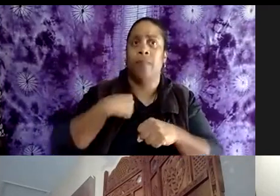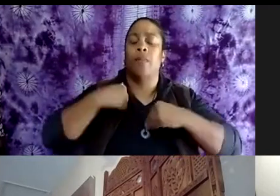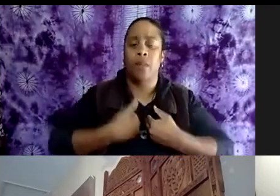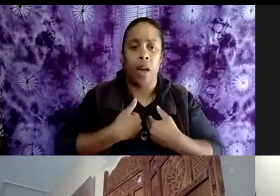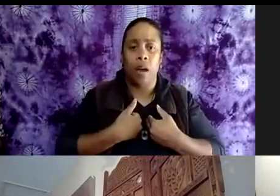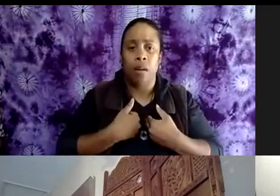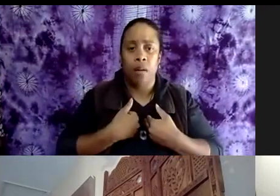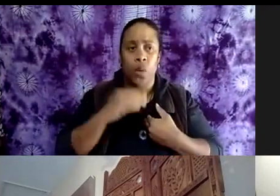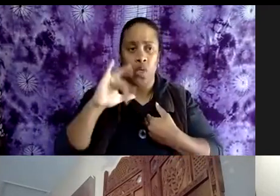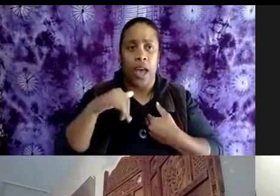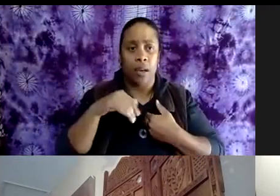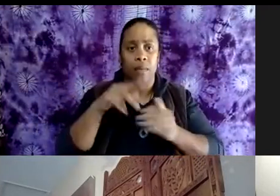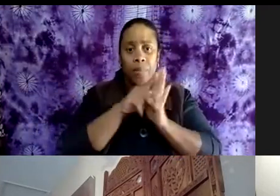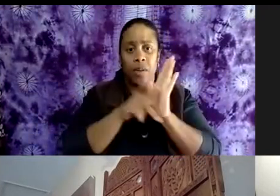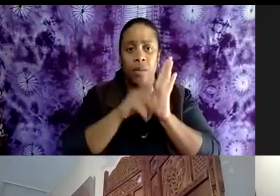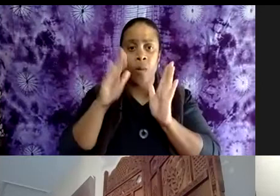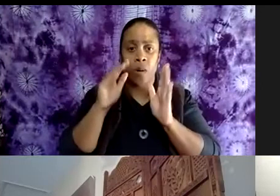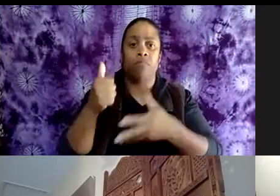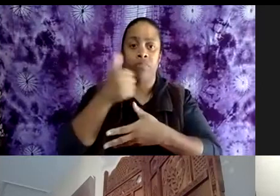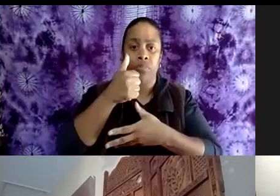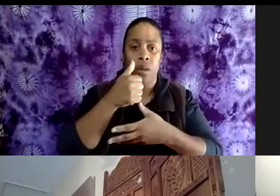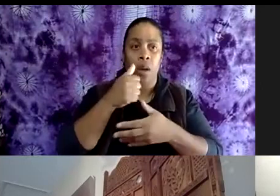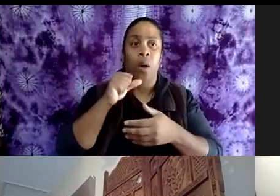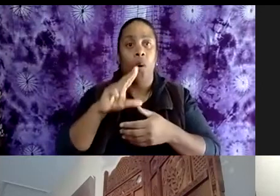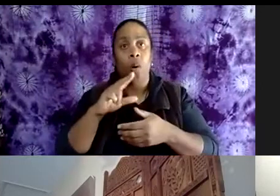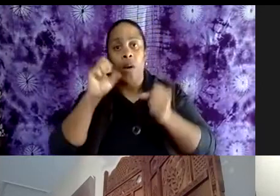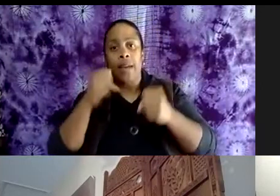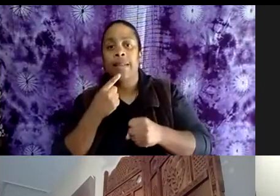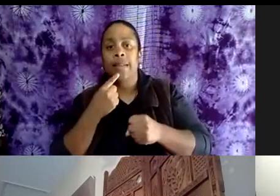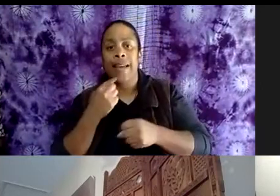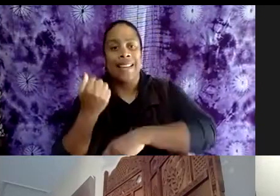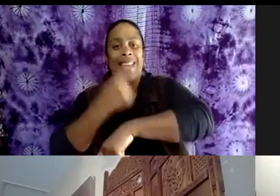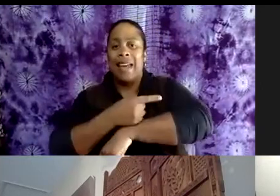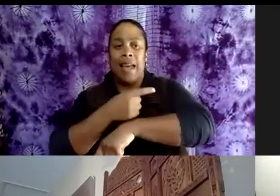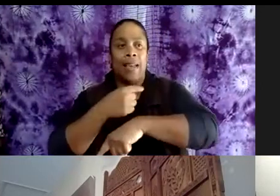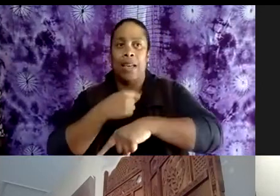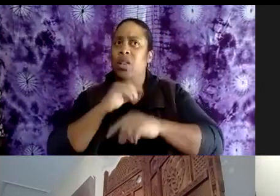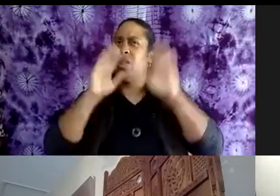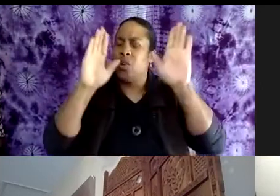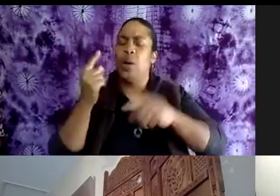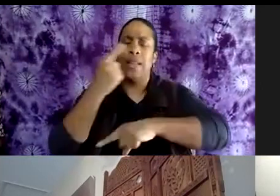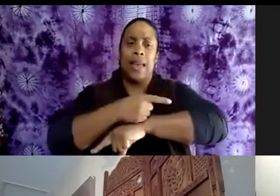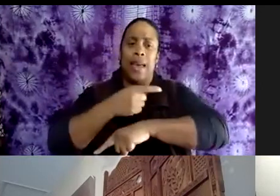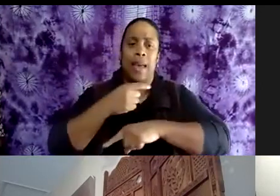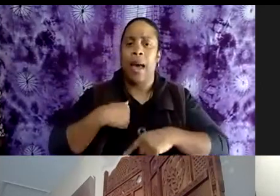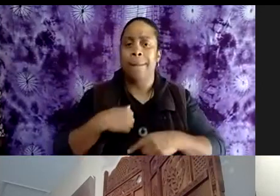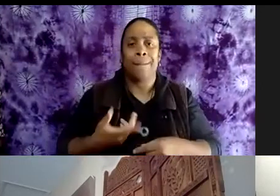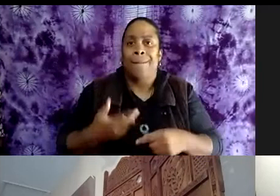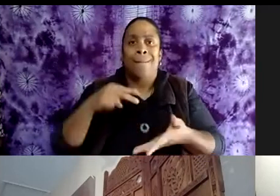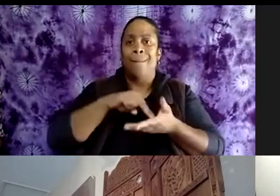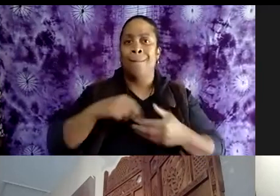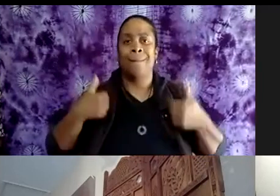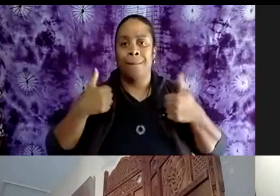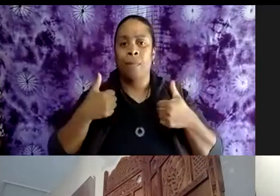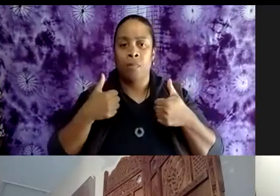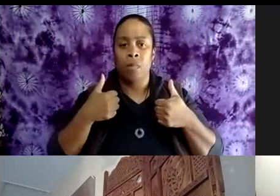else, or saying today is a great day because I'm off. And then what happens is that we don't think of that